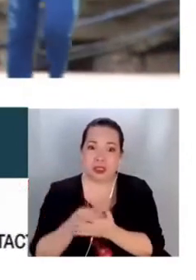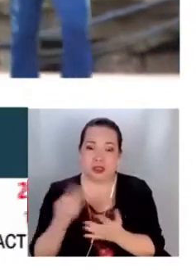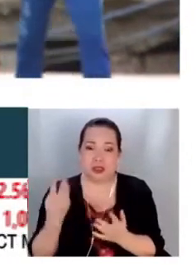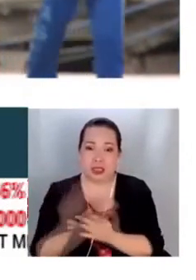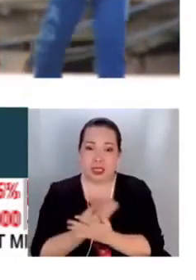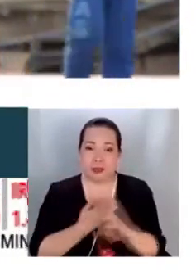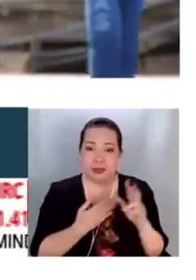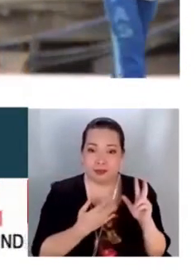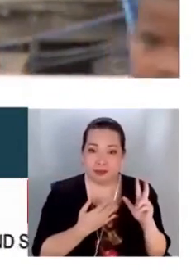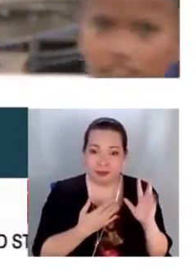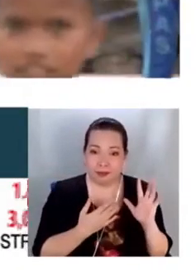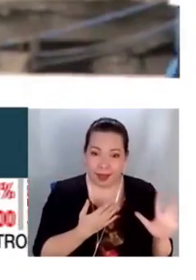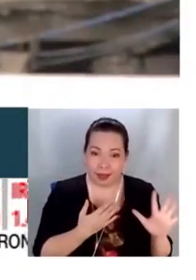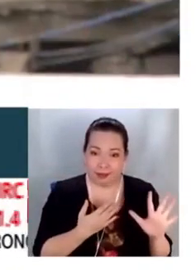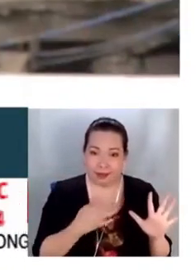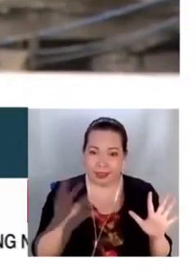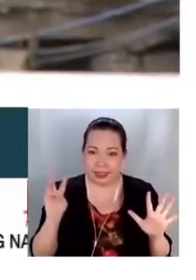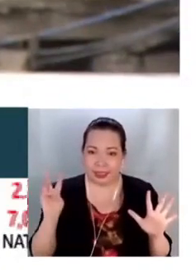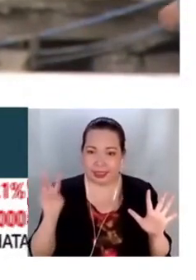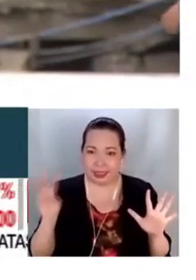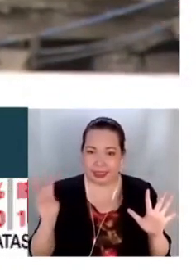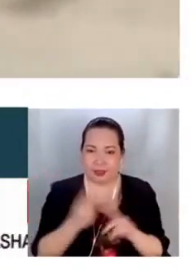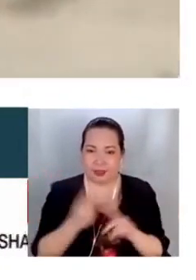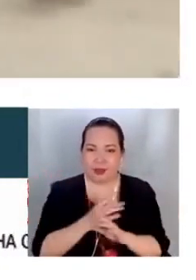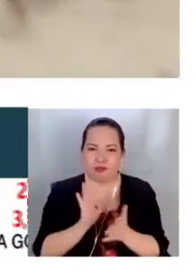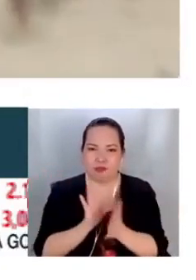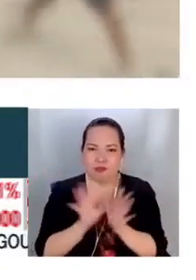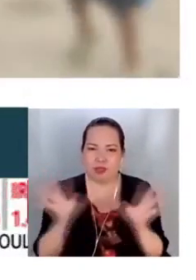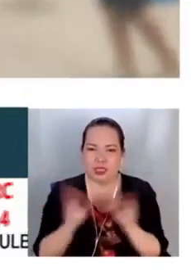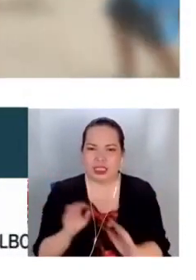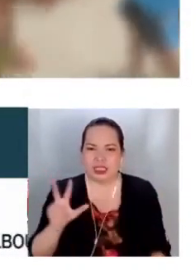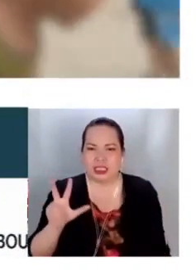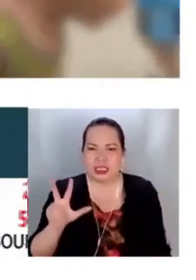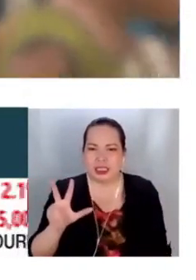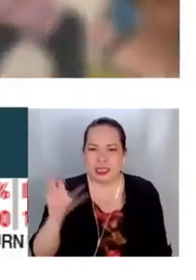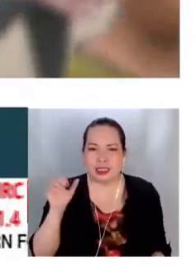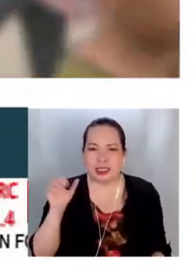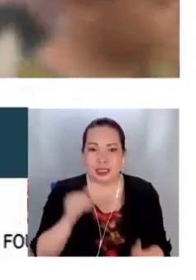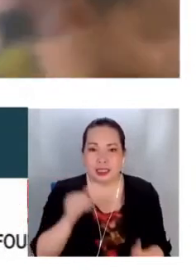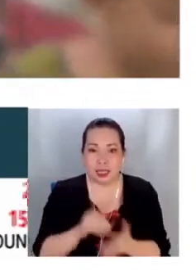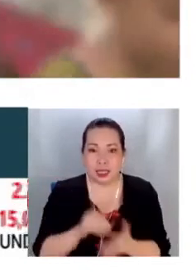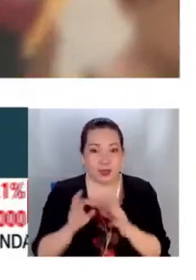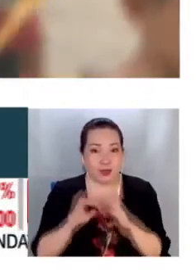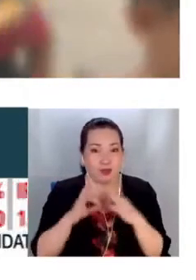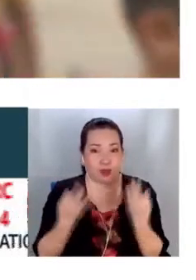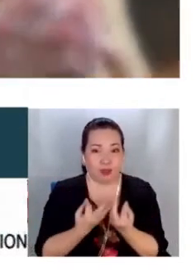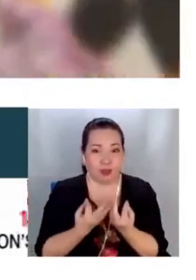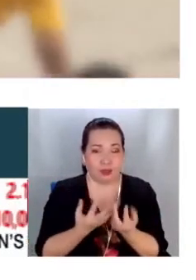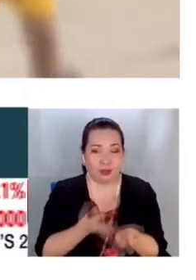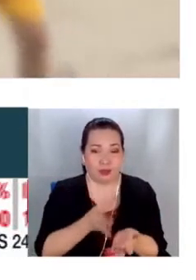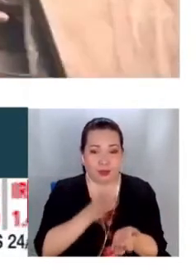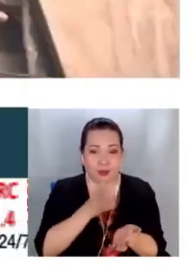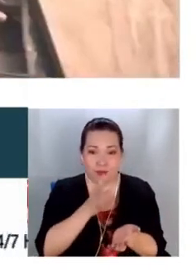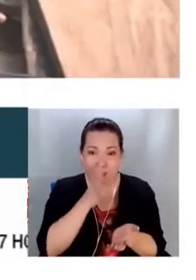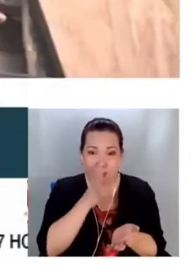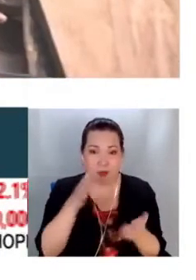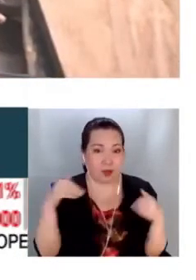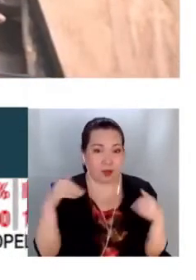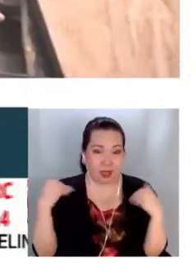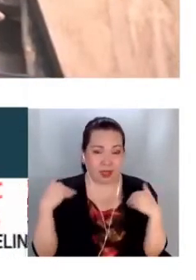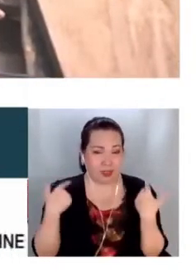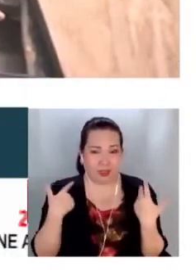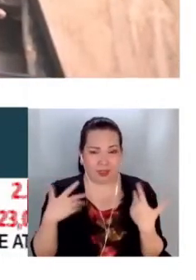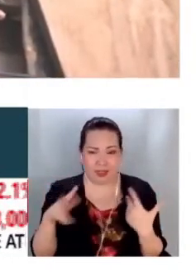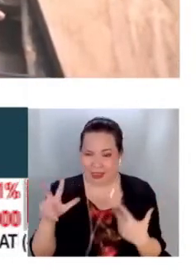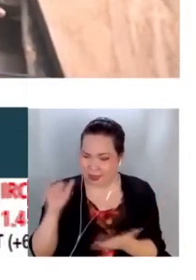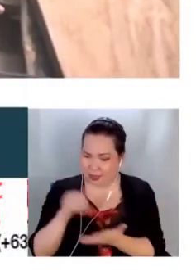families started by minor children. And that impacts on poverty